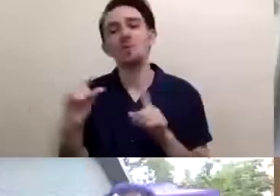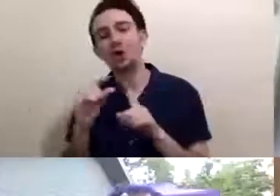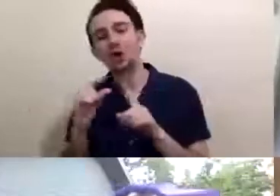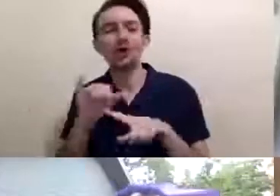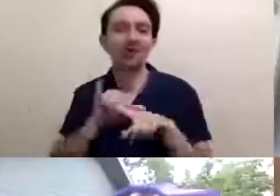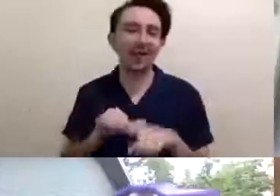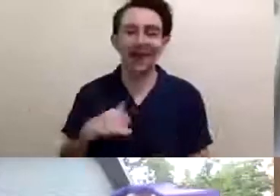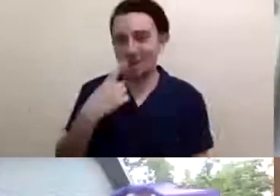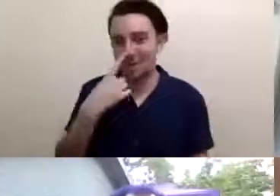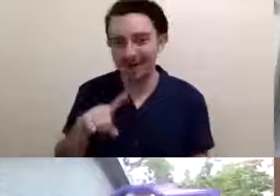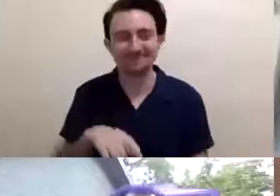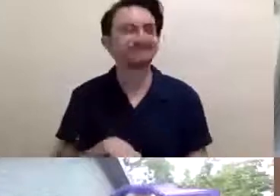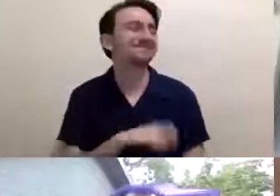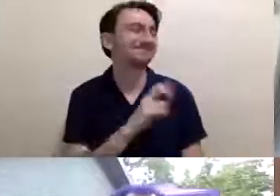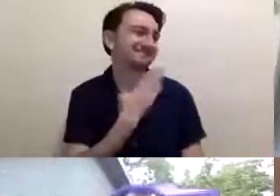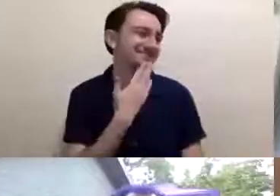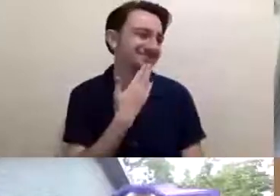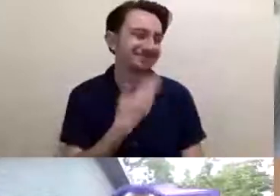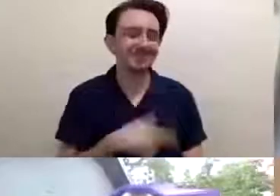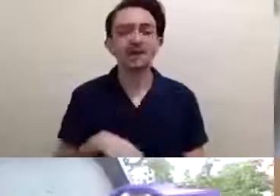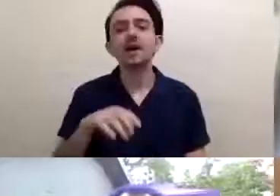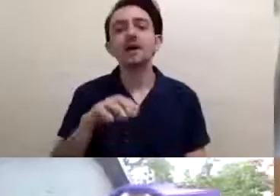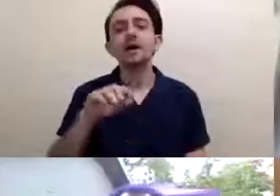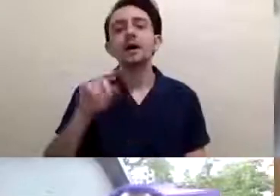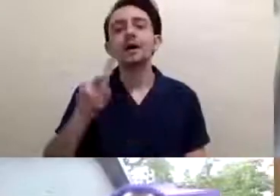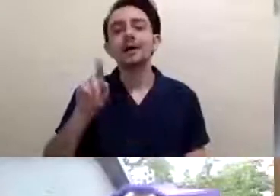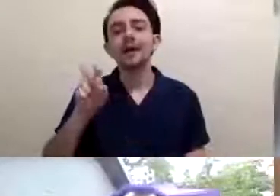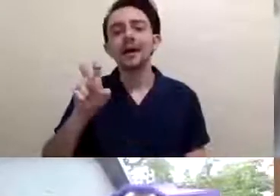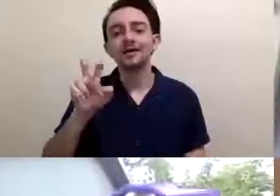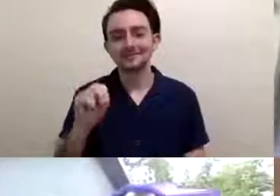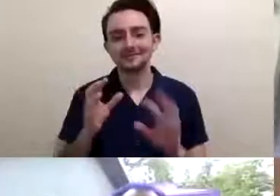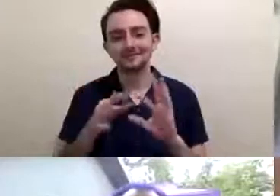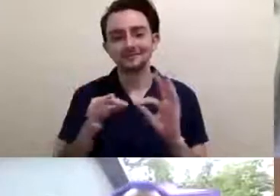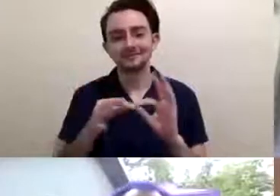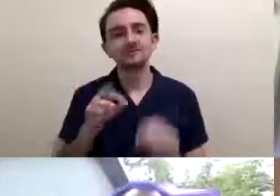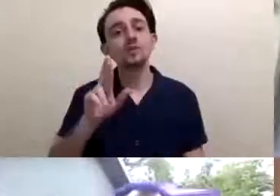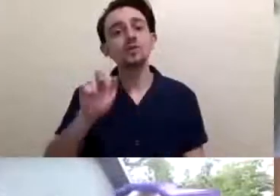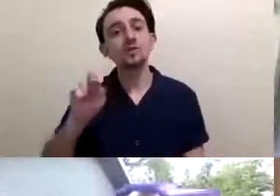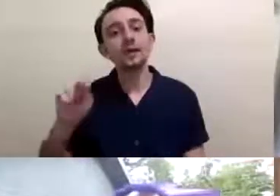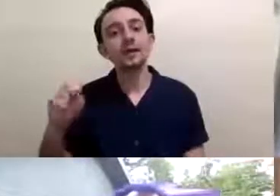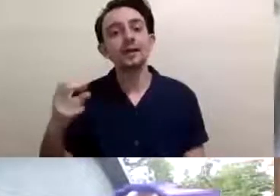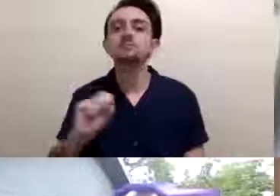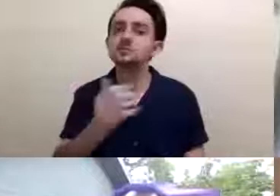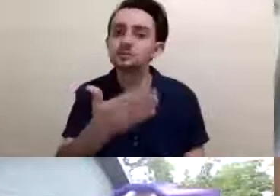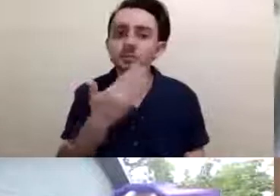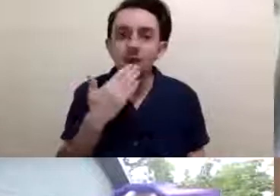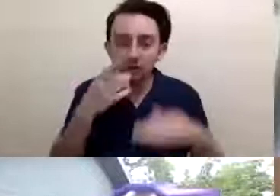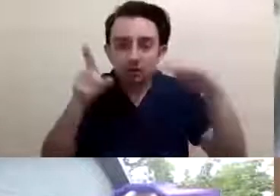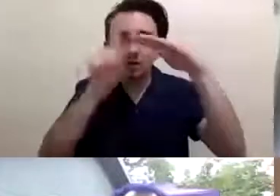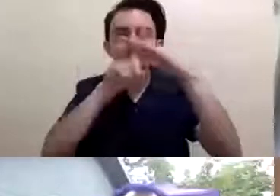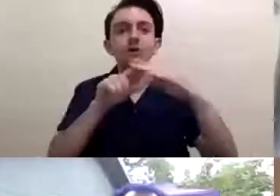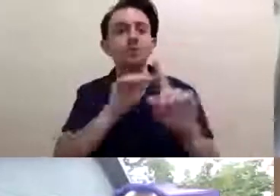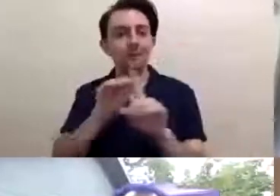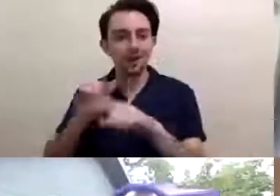And Rena, thank you for that question. And I'll use that as a plug to remind folks that we have a shared file on Google